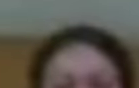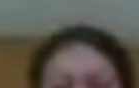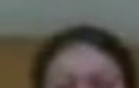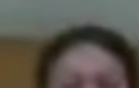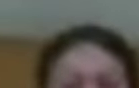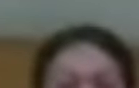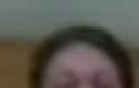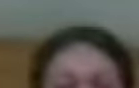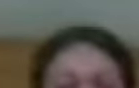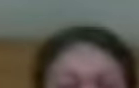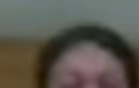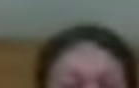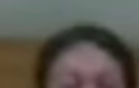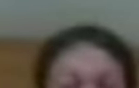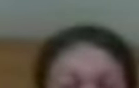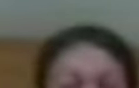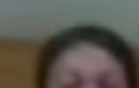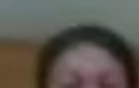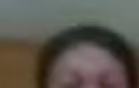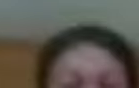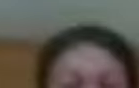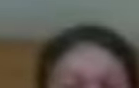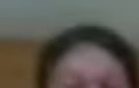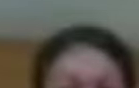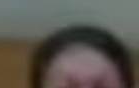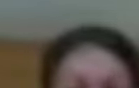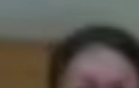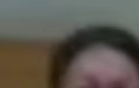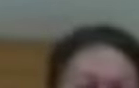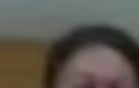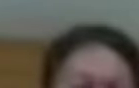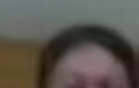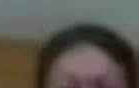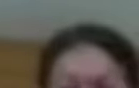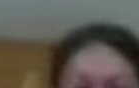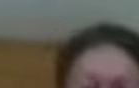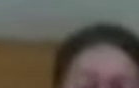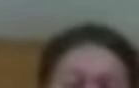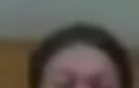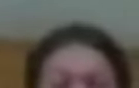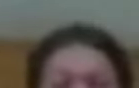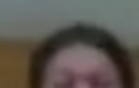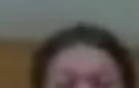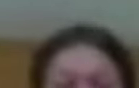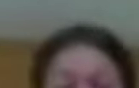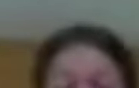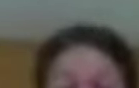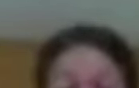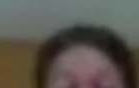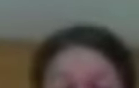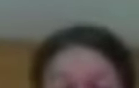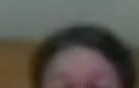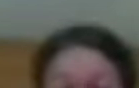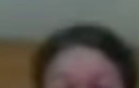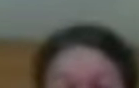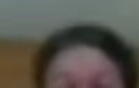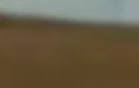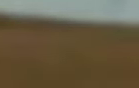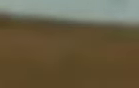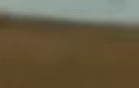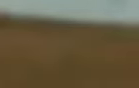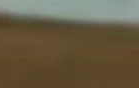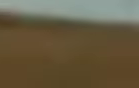I give them chance to ask, they ask question here, I answer question there, answered. Now, the final